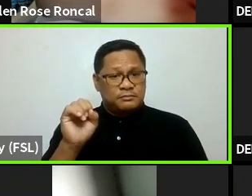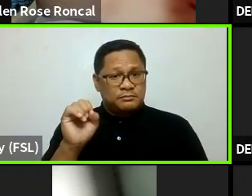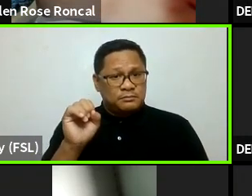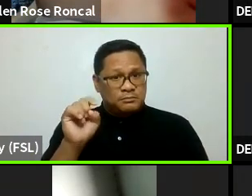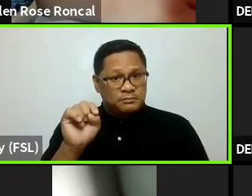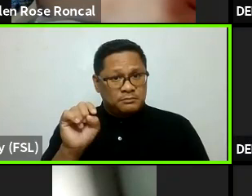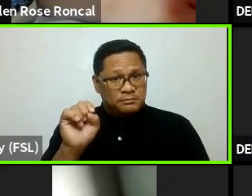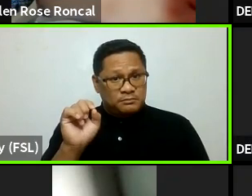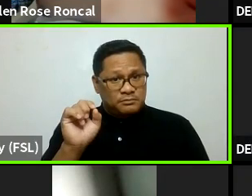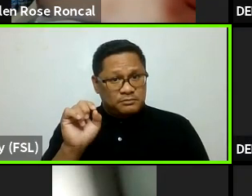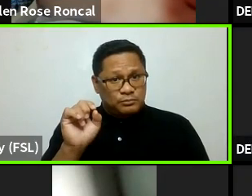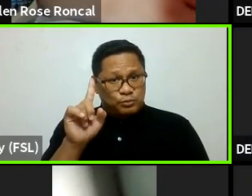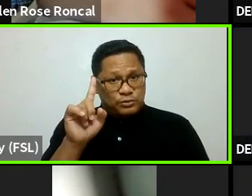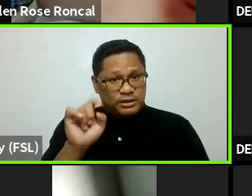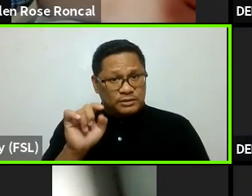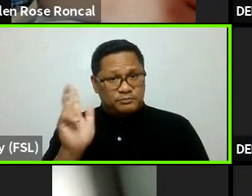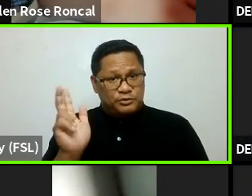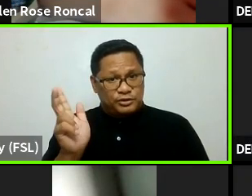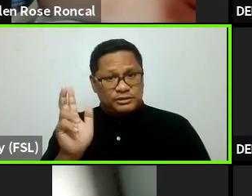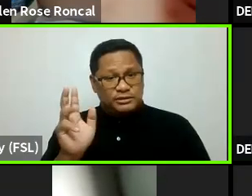week.